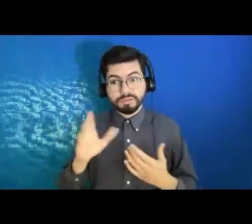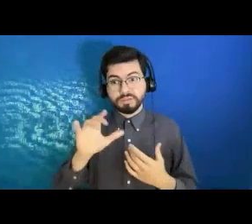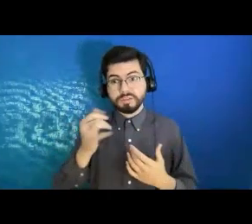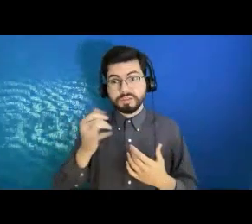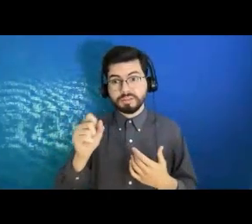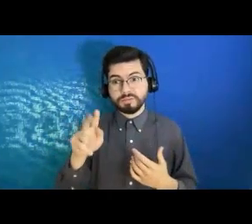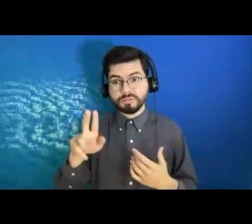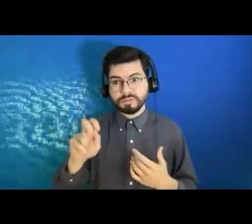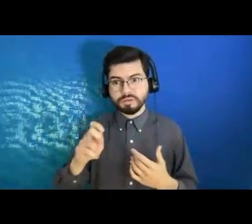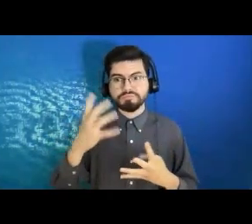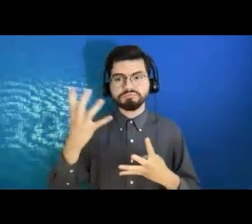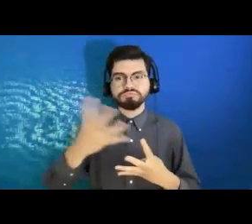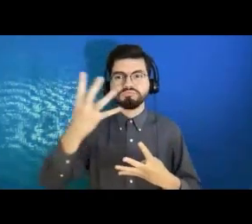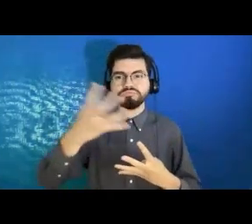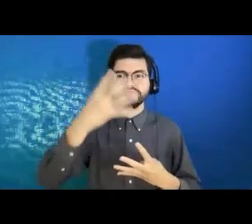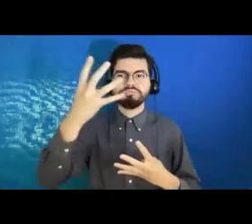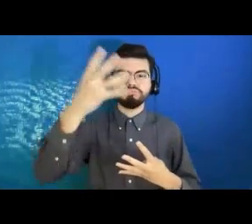fires.